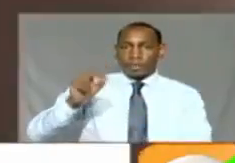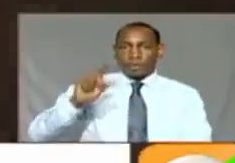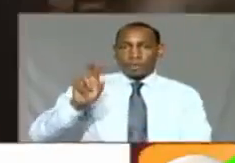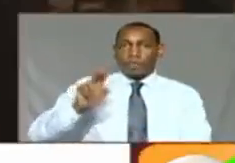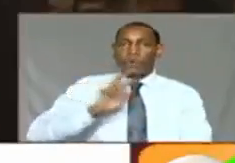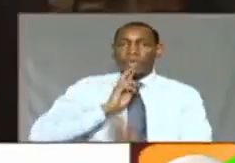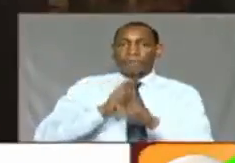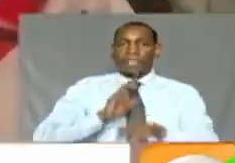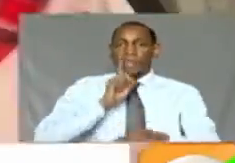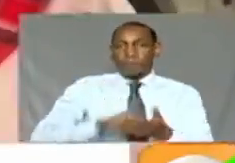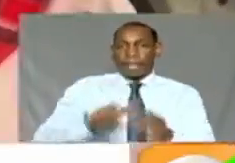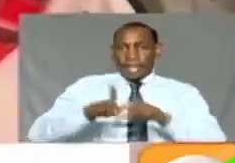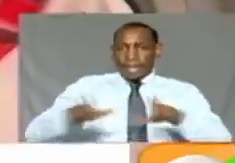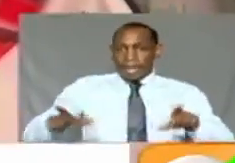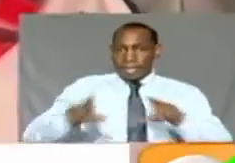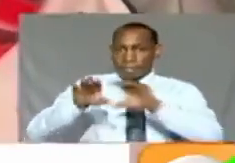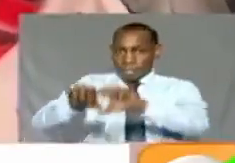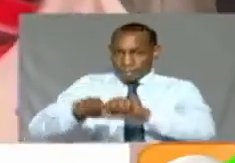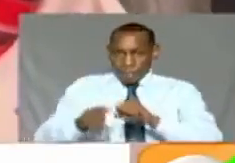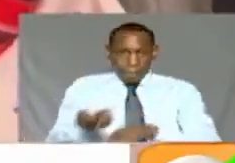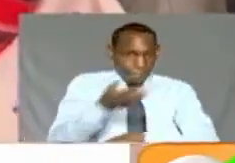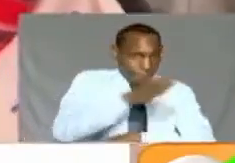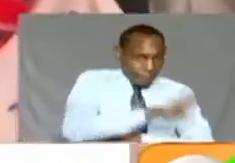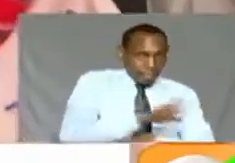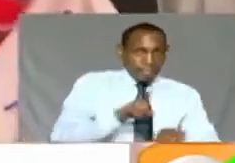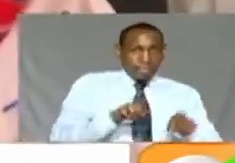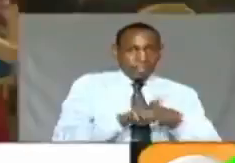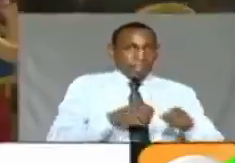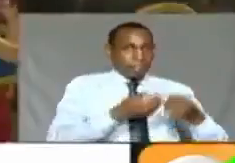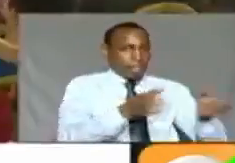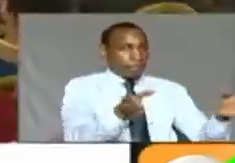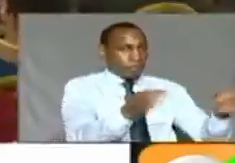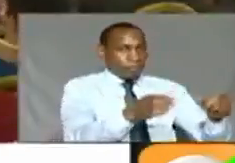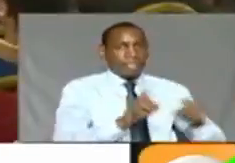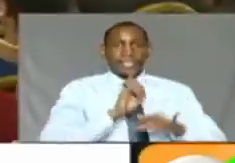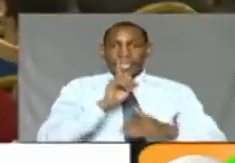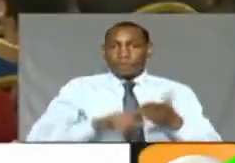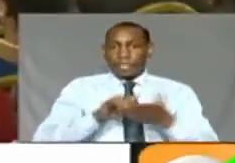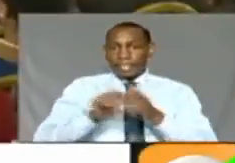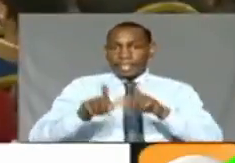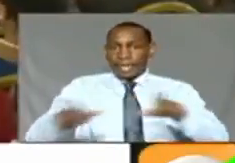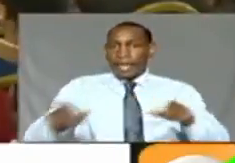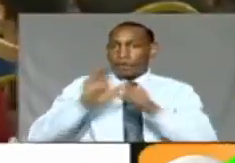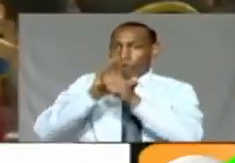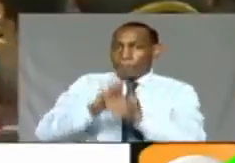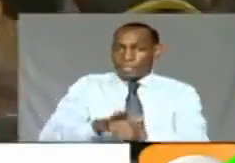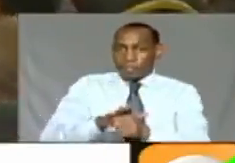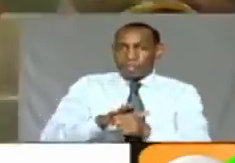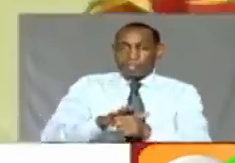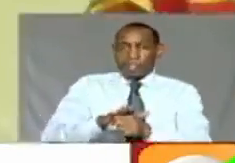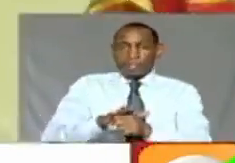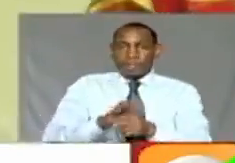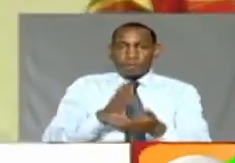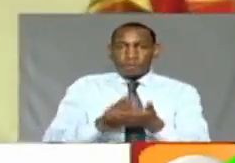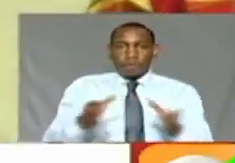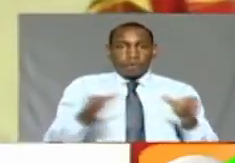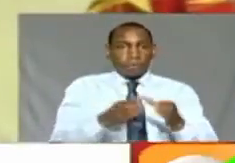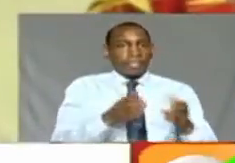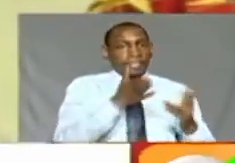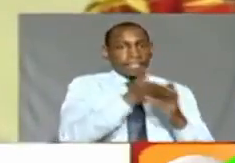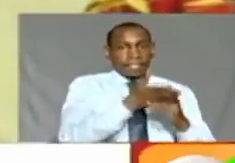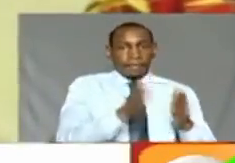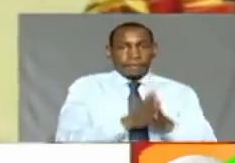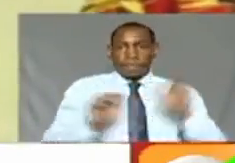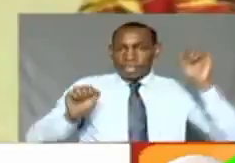they term as illegally acquired land repossessed and reverted back to the community, claiming land injustices meted on the community has disrupted